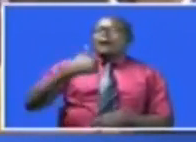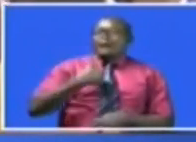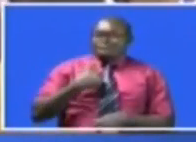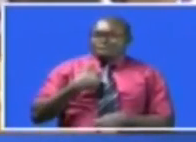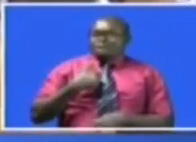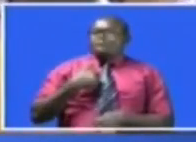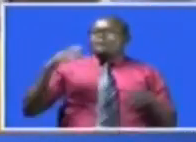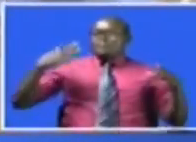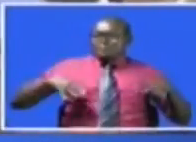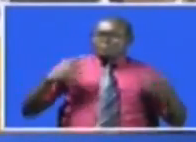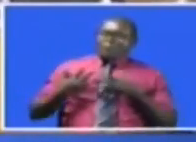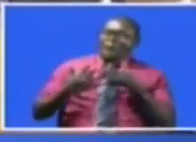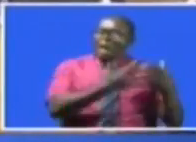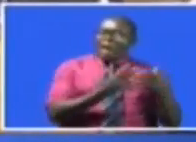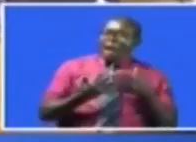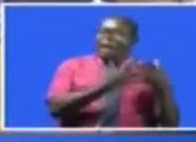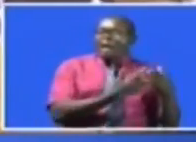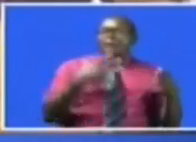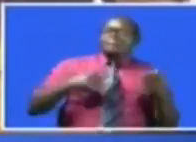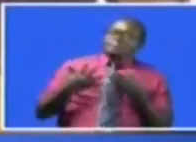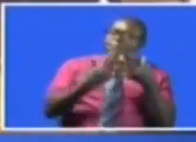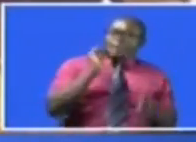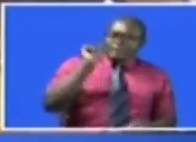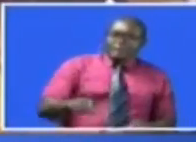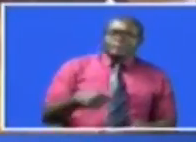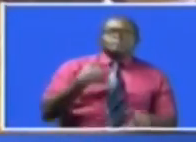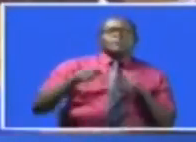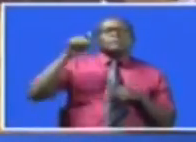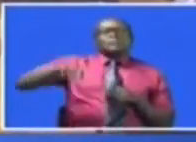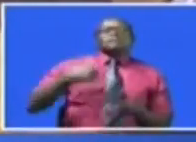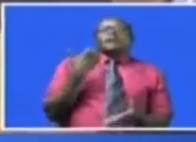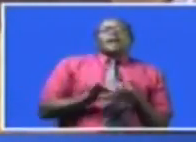get people in jail. We'll get people in jail when there is evidence.